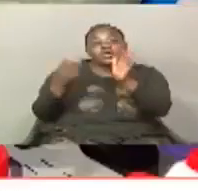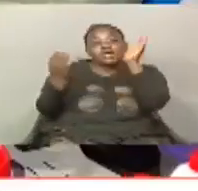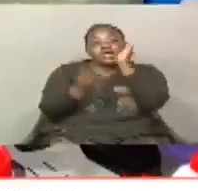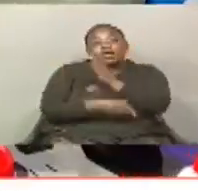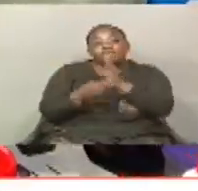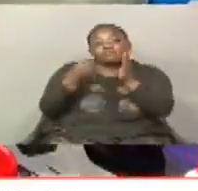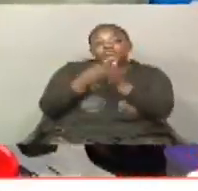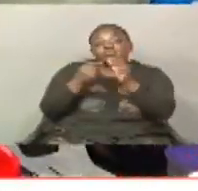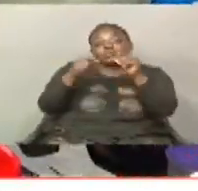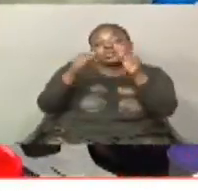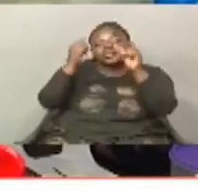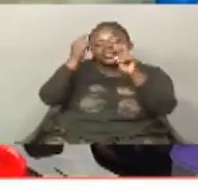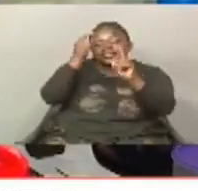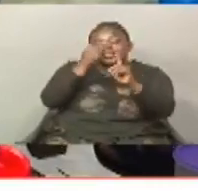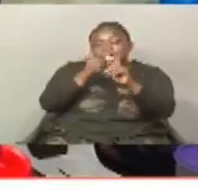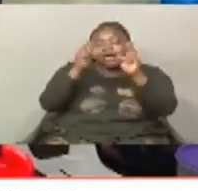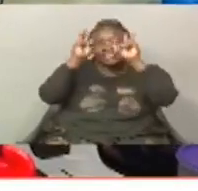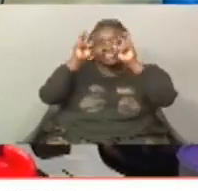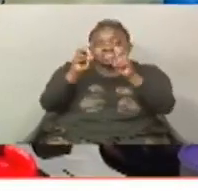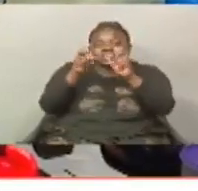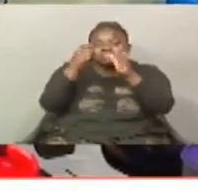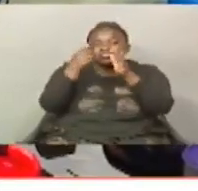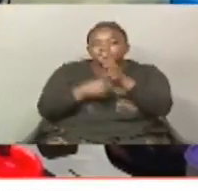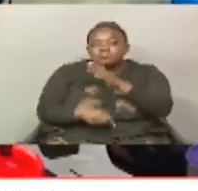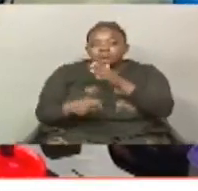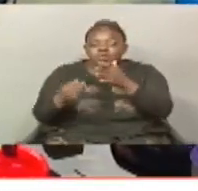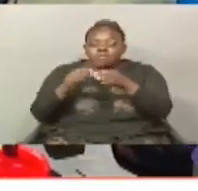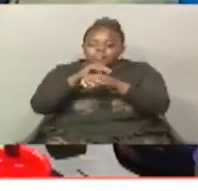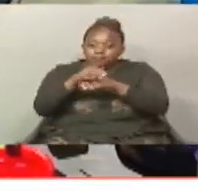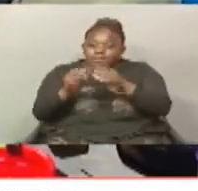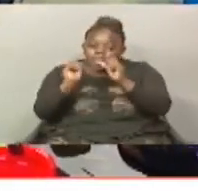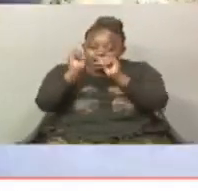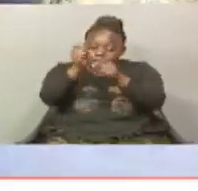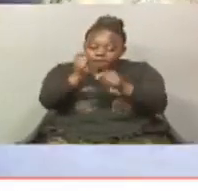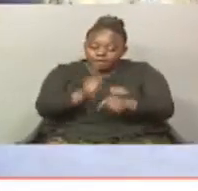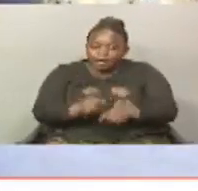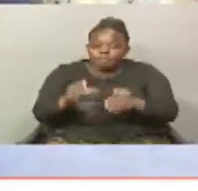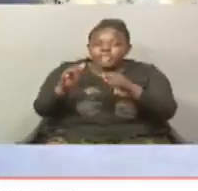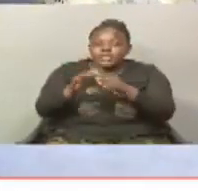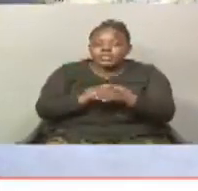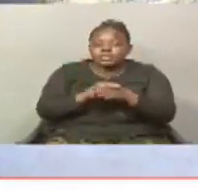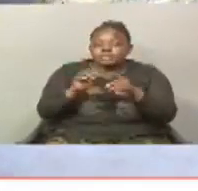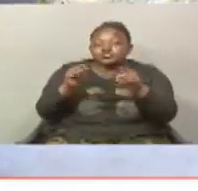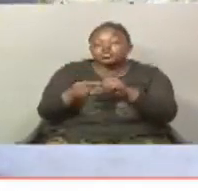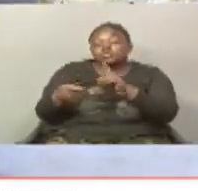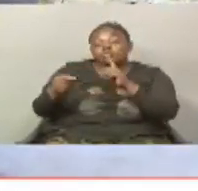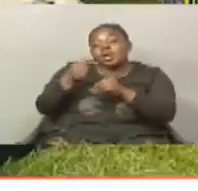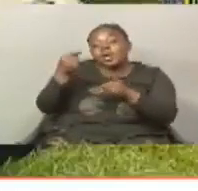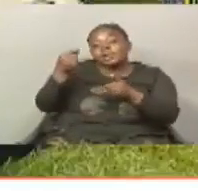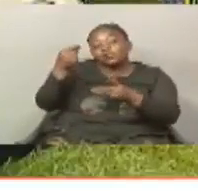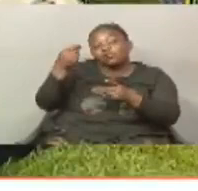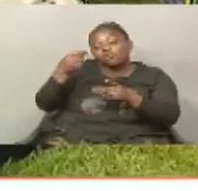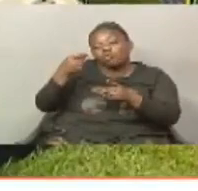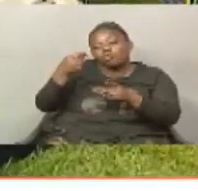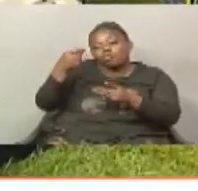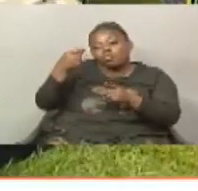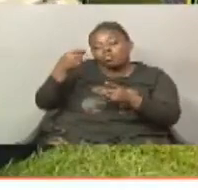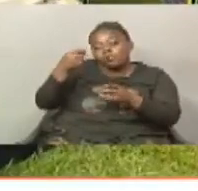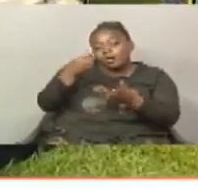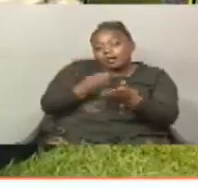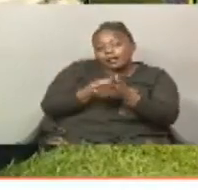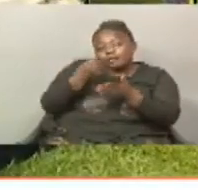ogw'omulundi guno gutambulidde ku mulamwa ogugamba nti okola ebyobulimi nga bizinensi n'okwongera omutindo ku makungula era